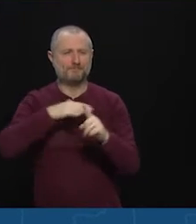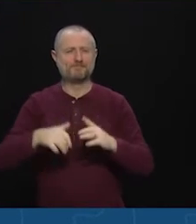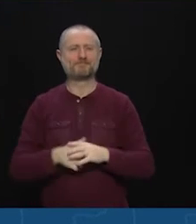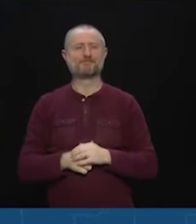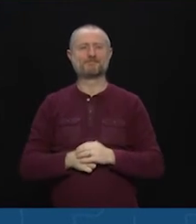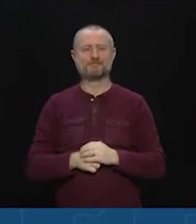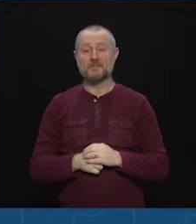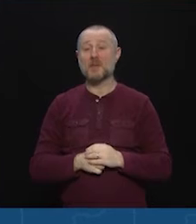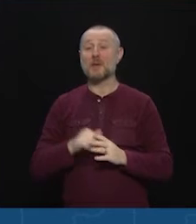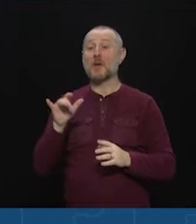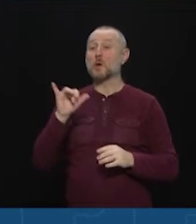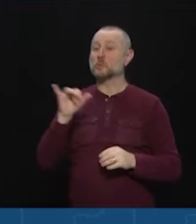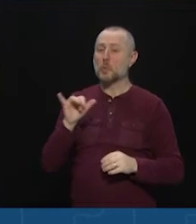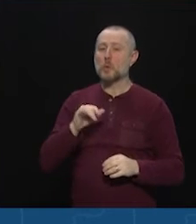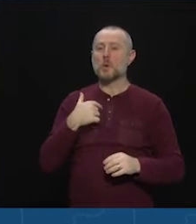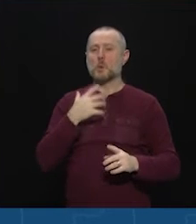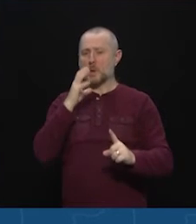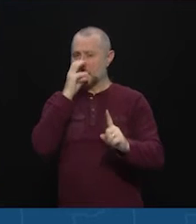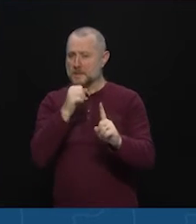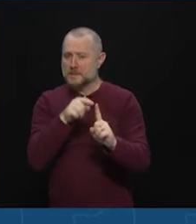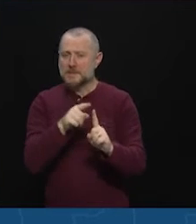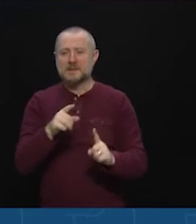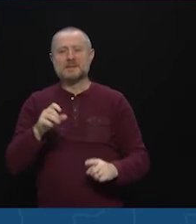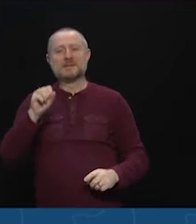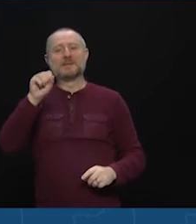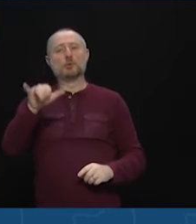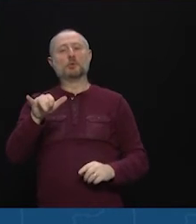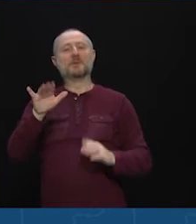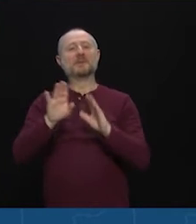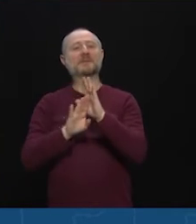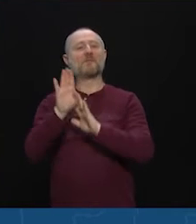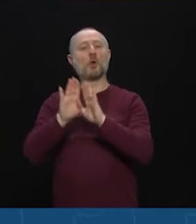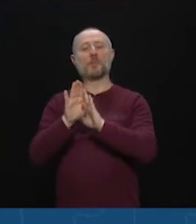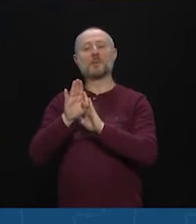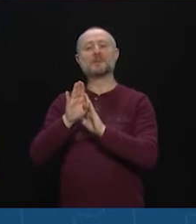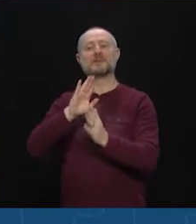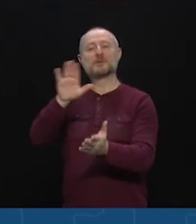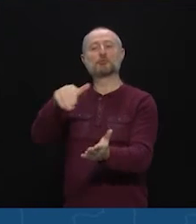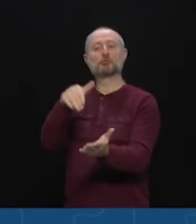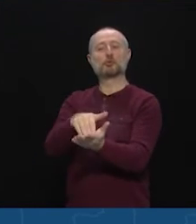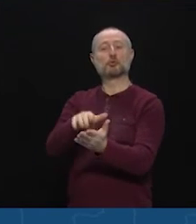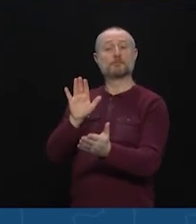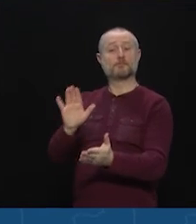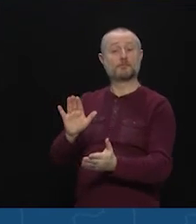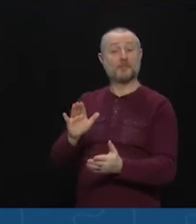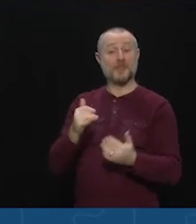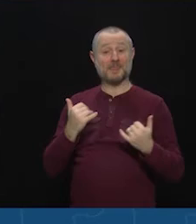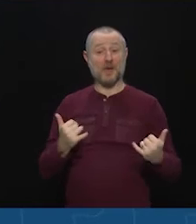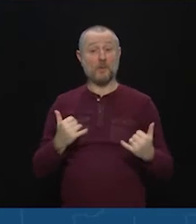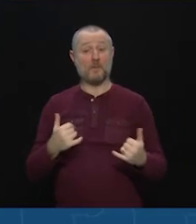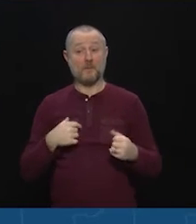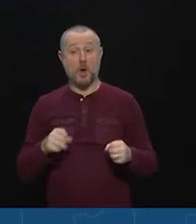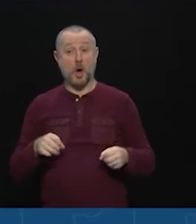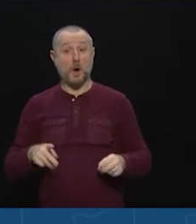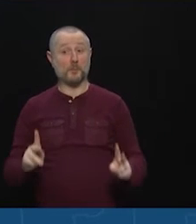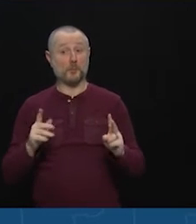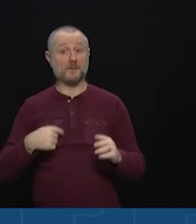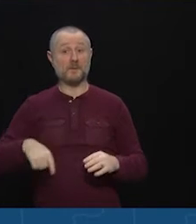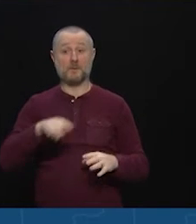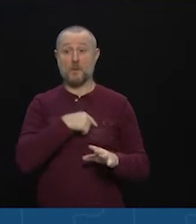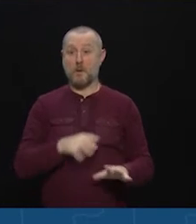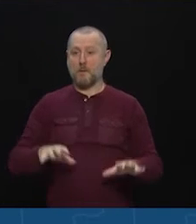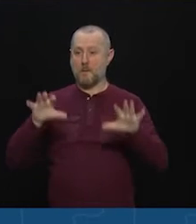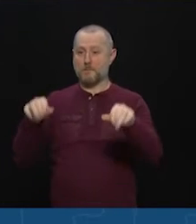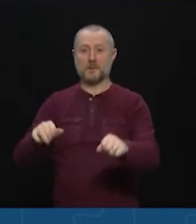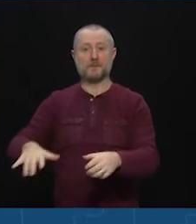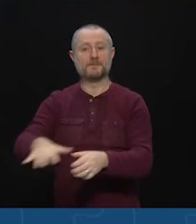with is the Syracuse Developmental Center. This is an opportunity for us to seize on this property. It's a 628,000 square